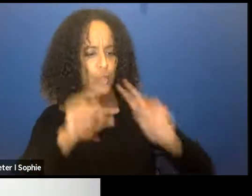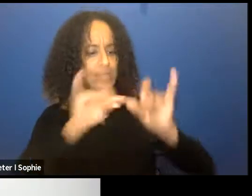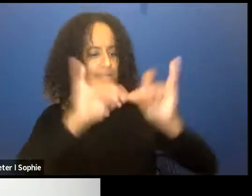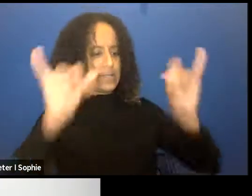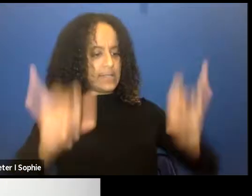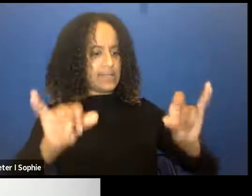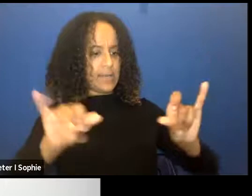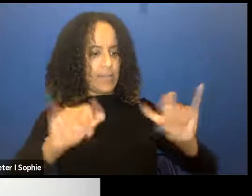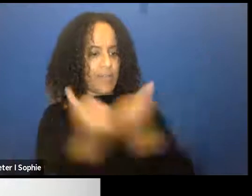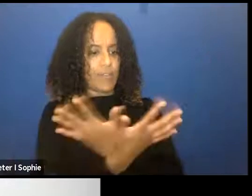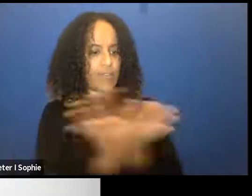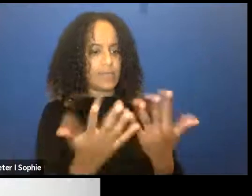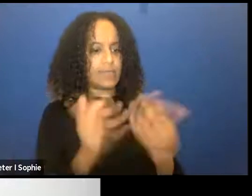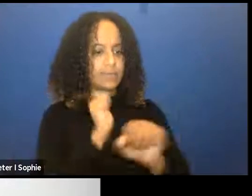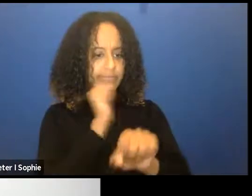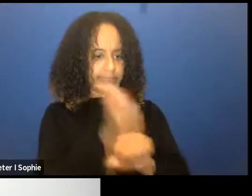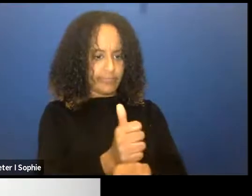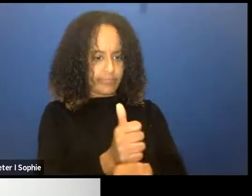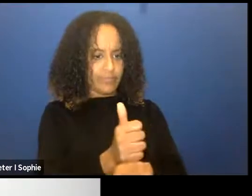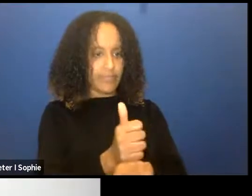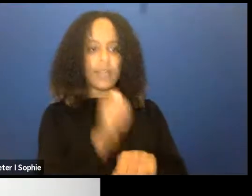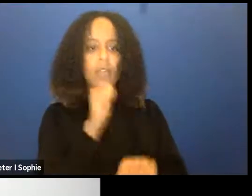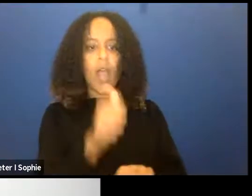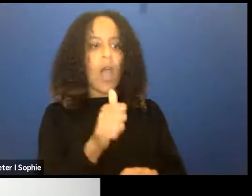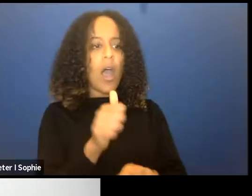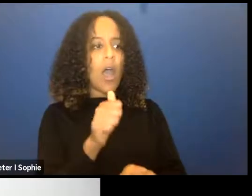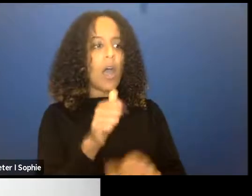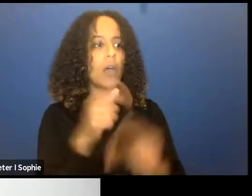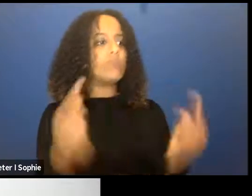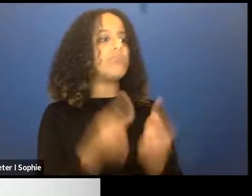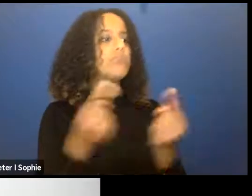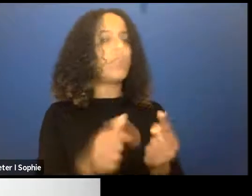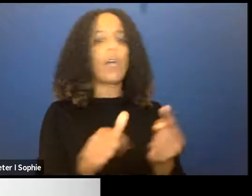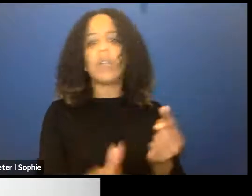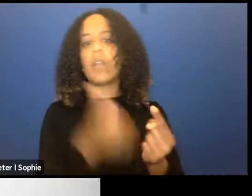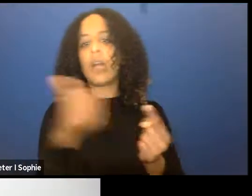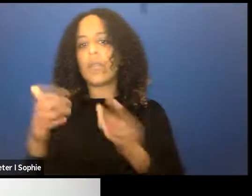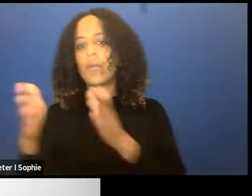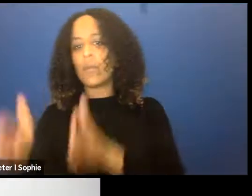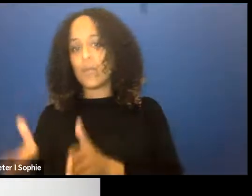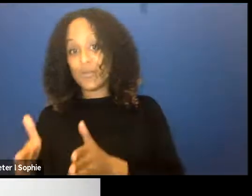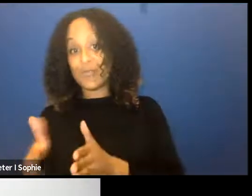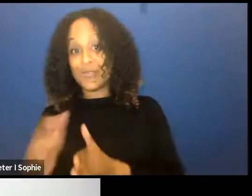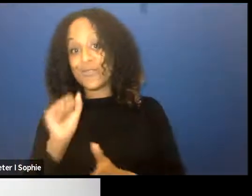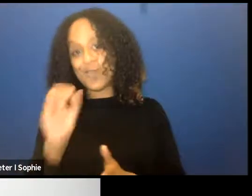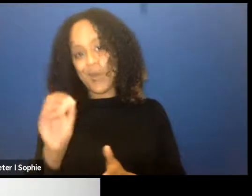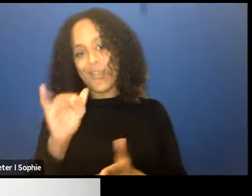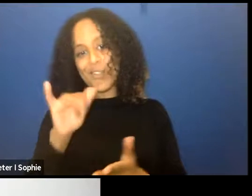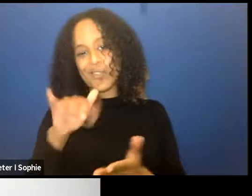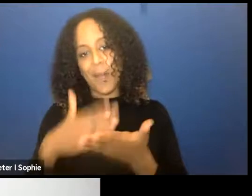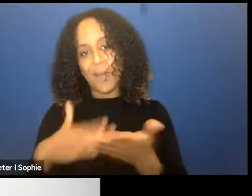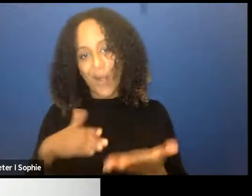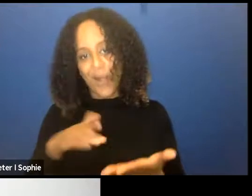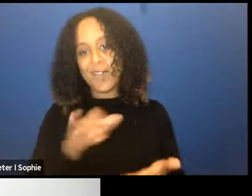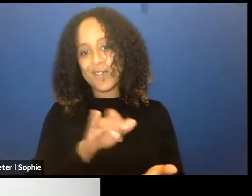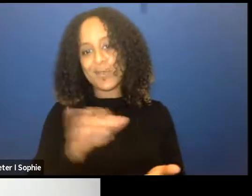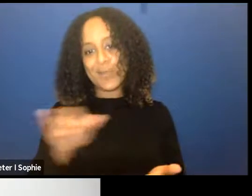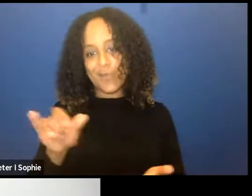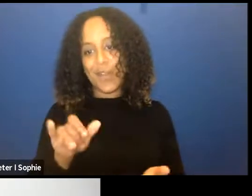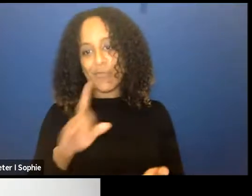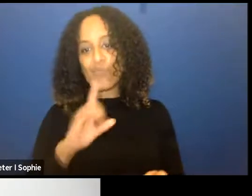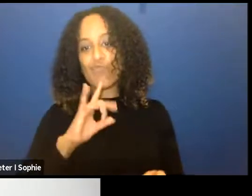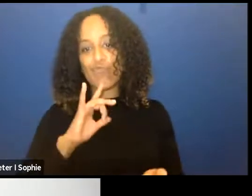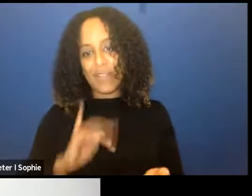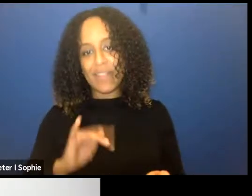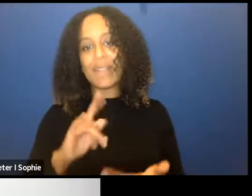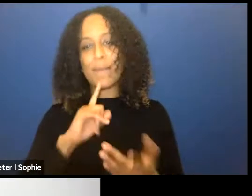it's set up, that it's not doing someone else harm as well? So there's always that part about really being